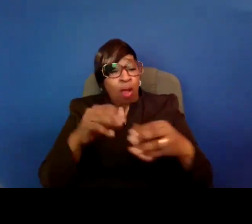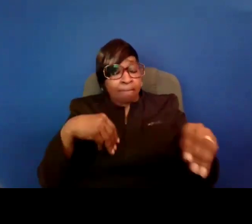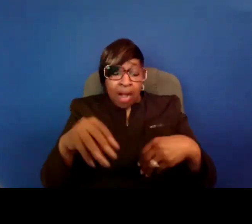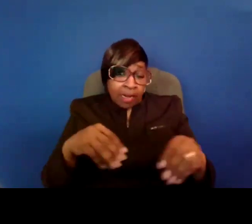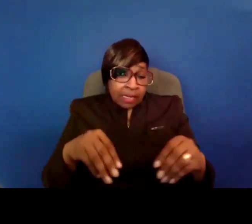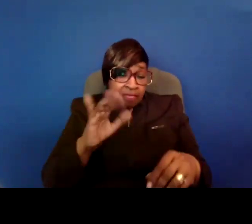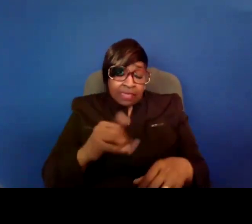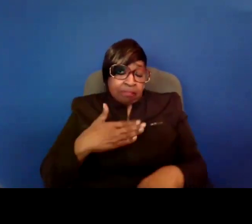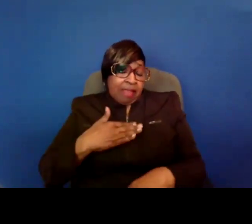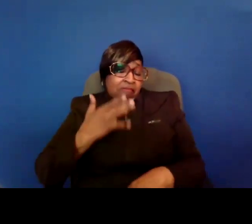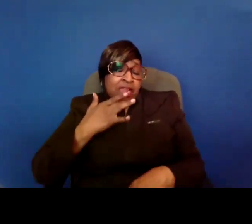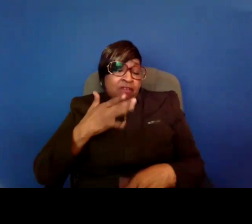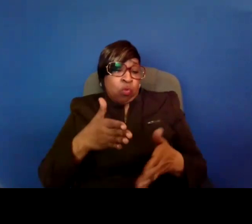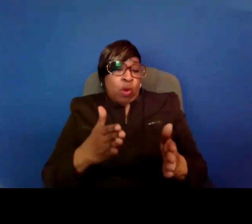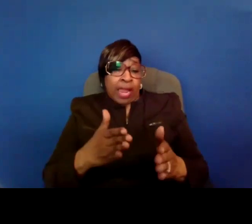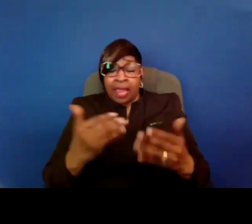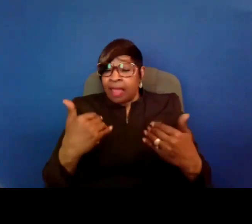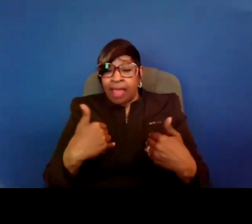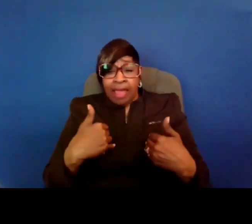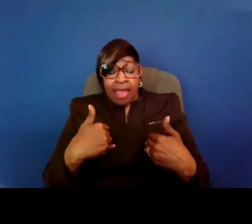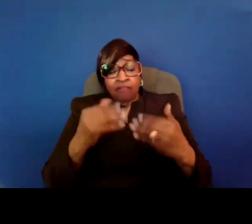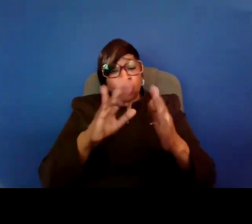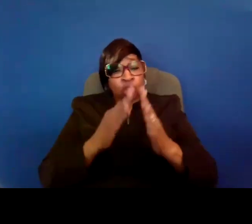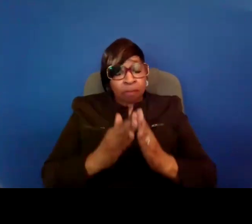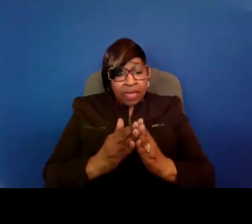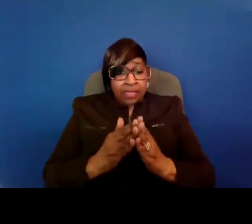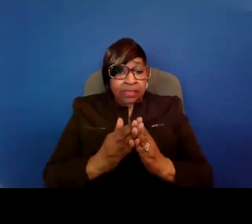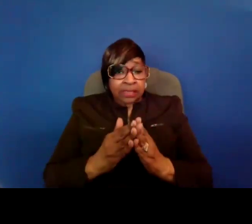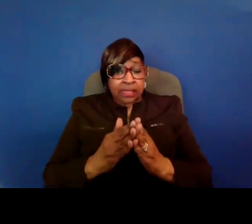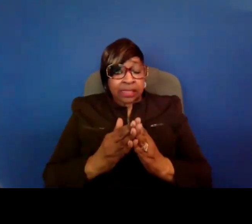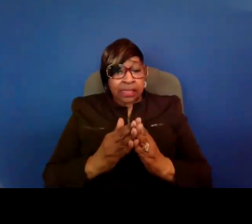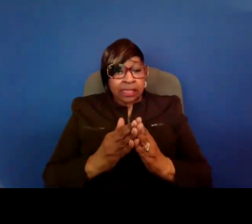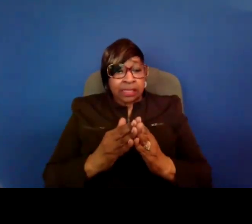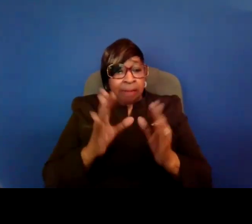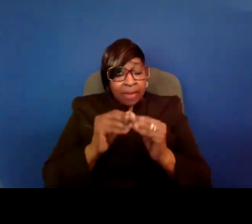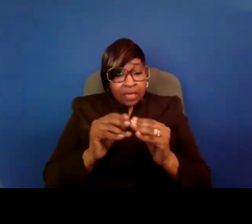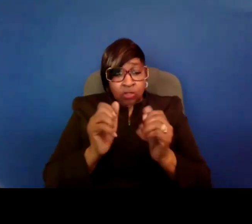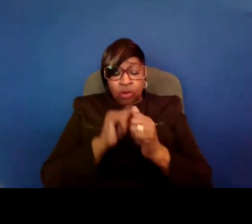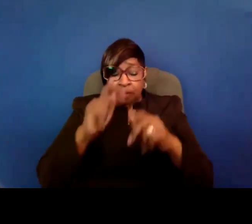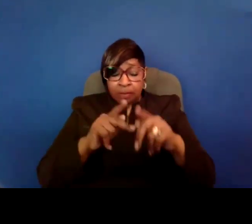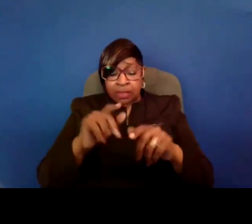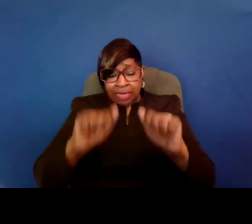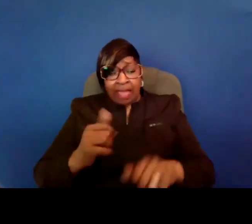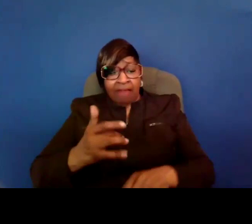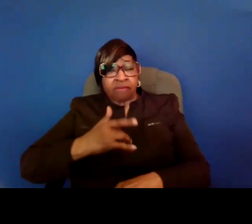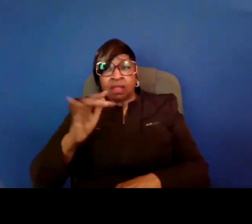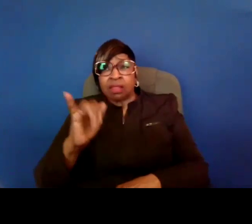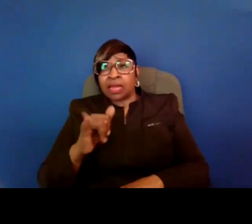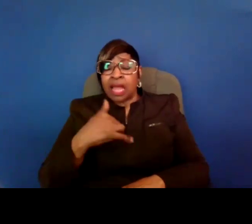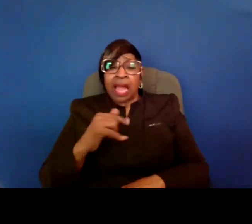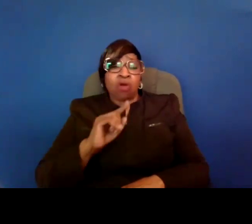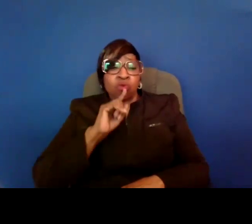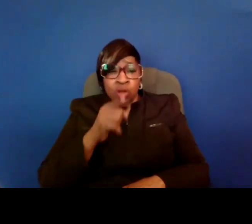That's one of my favorite ways, like having community tea dates with people that, can feel like I'm really building